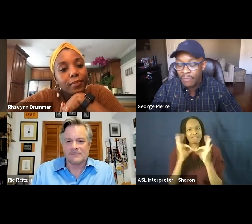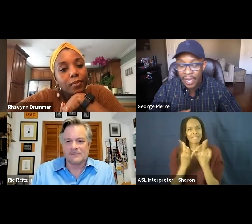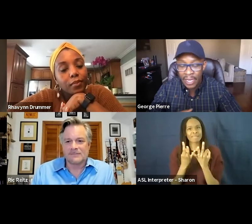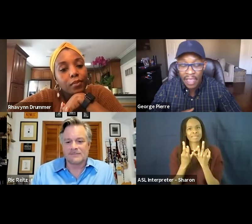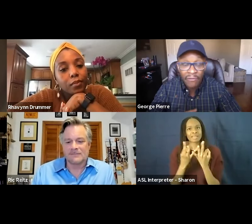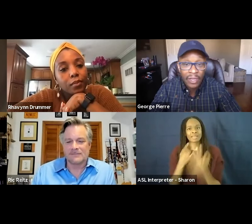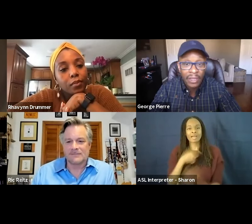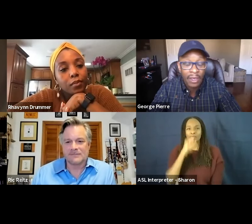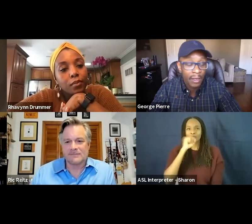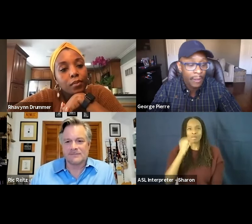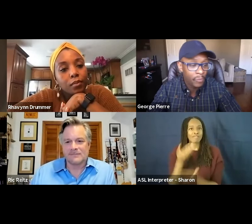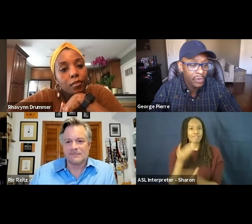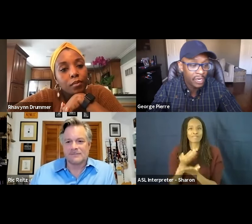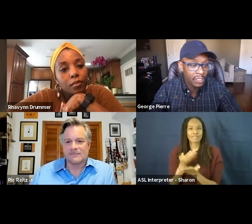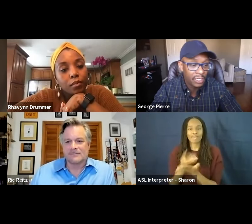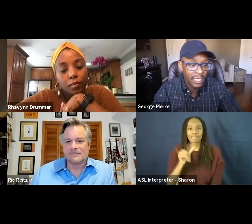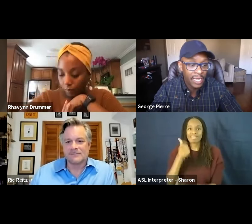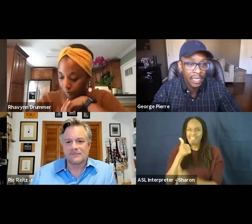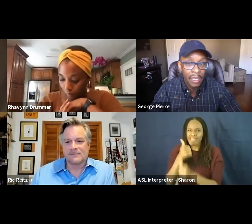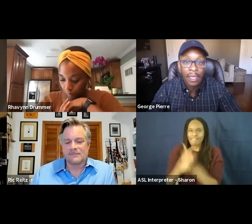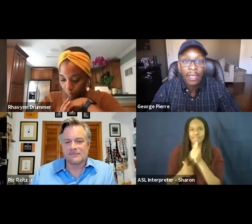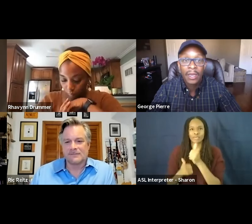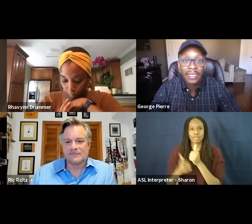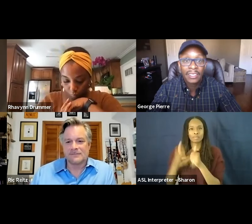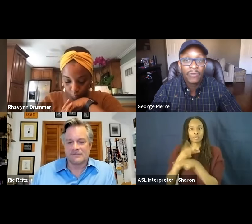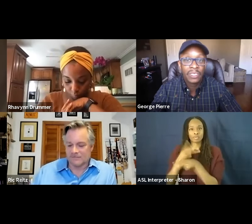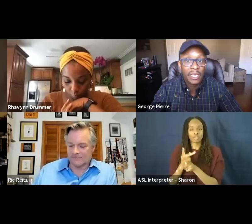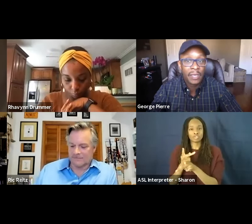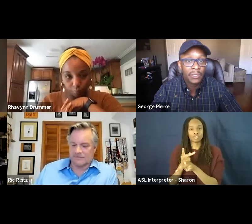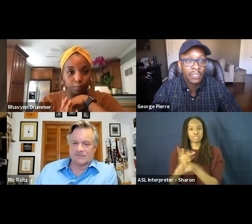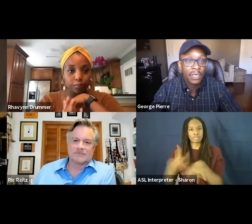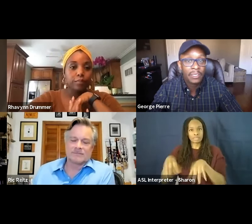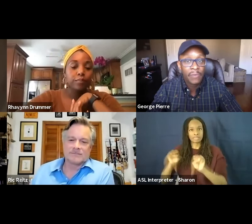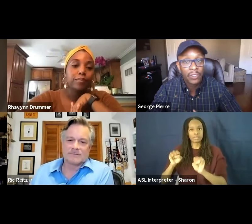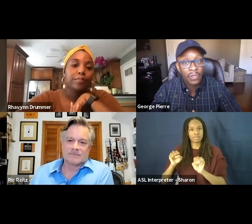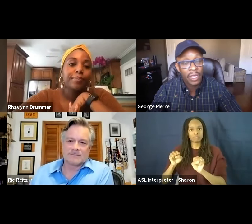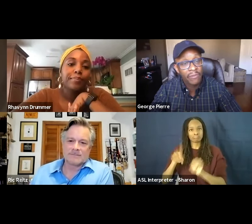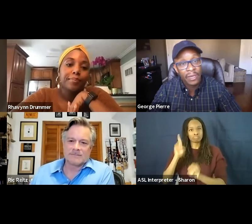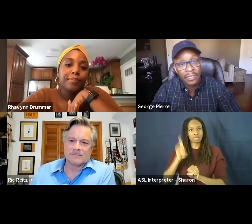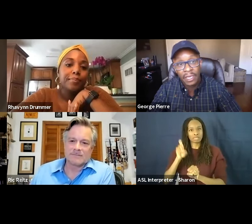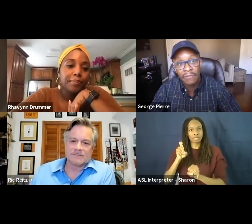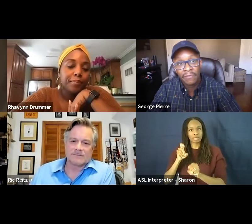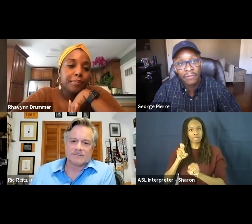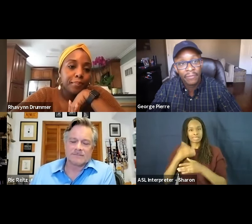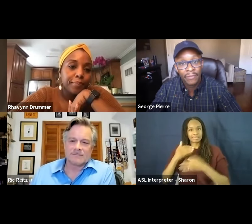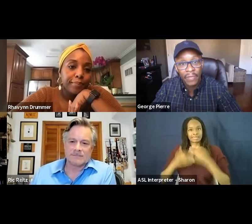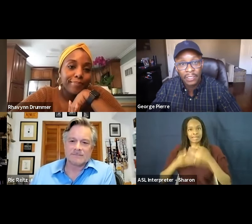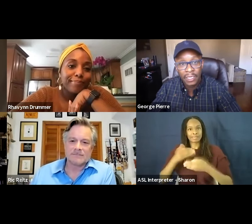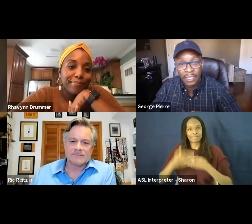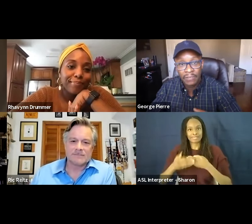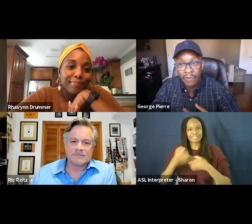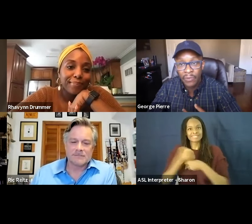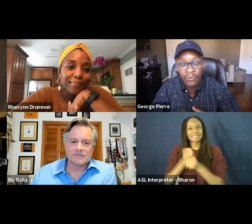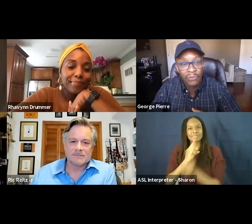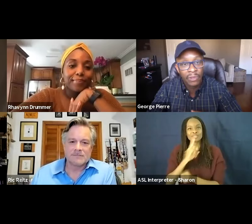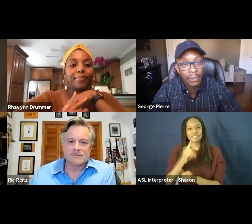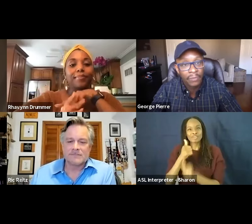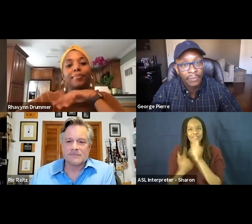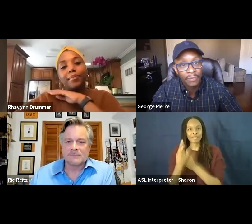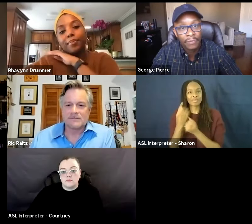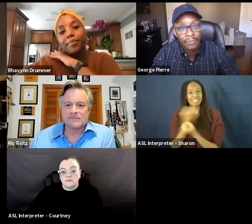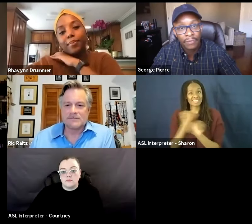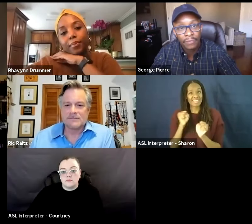every production is taking necessary steps to make sure that everybody's safe. That's a very beautiful